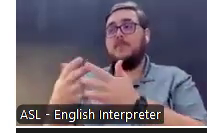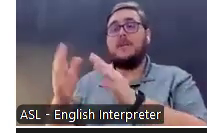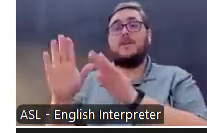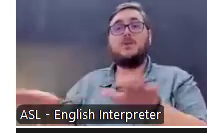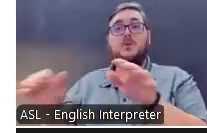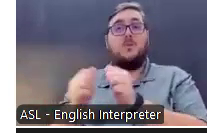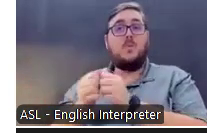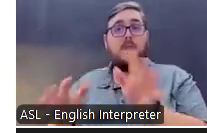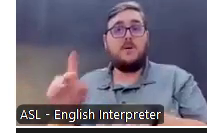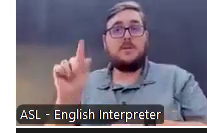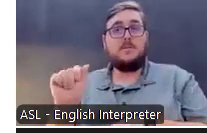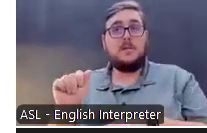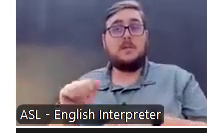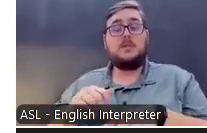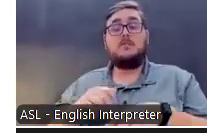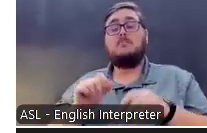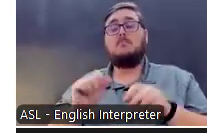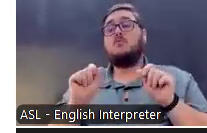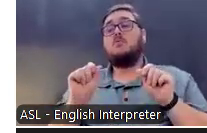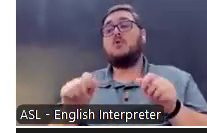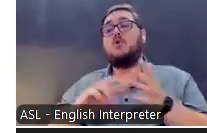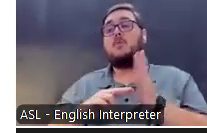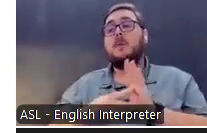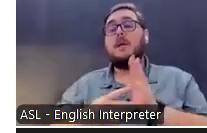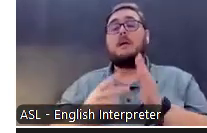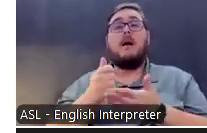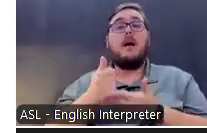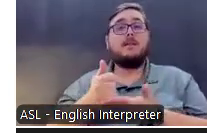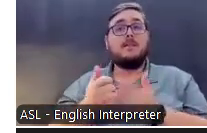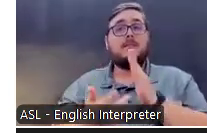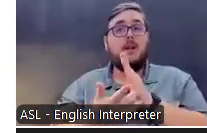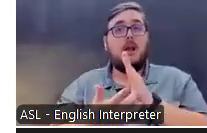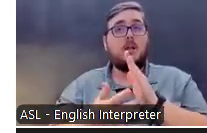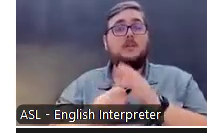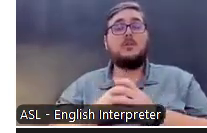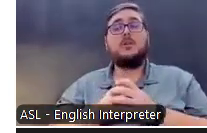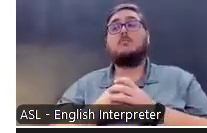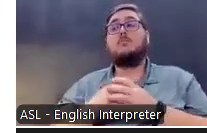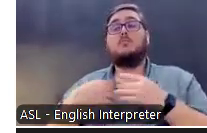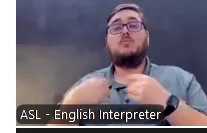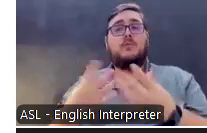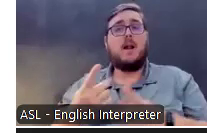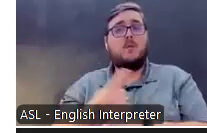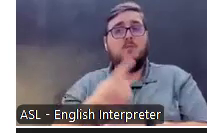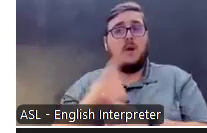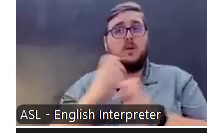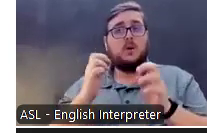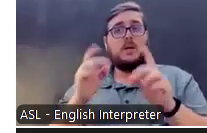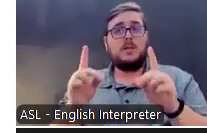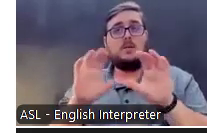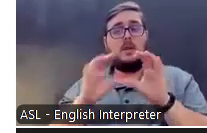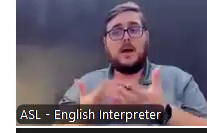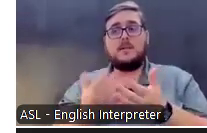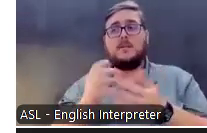technology. These are provided in regular education classes, other education-related